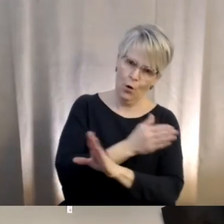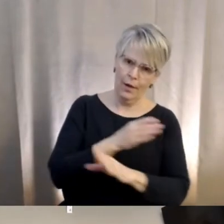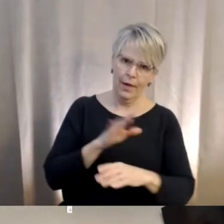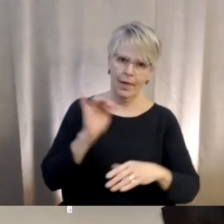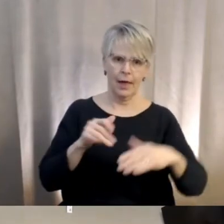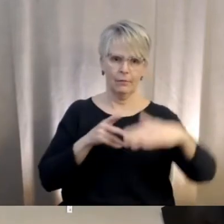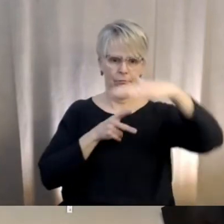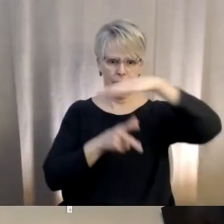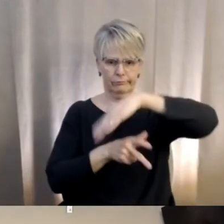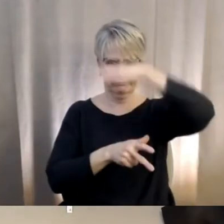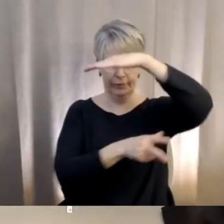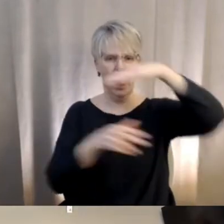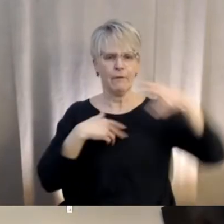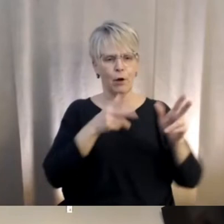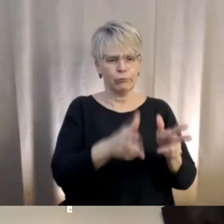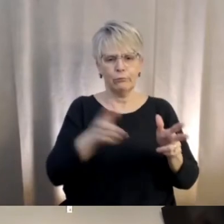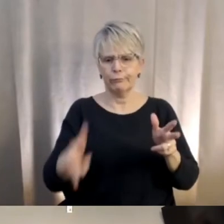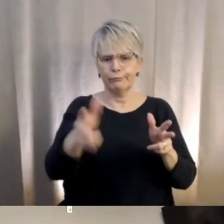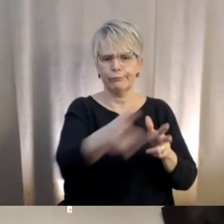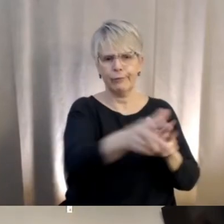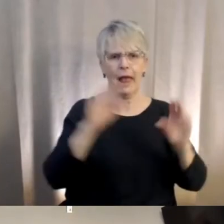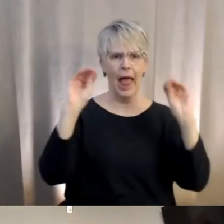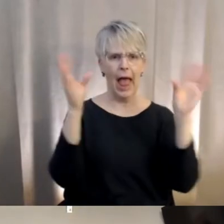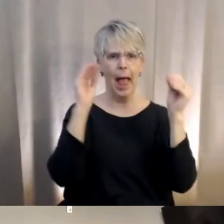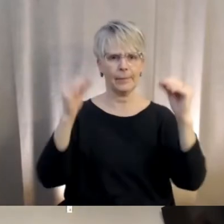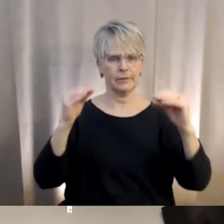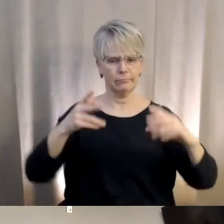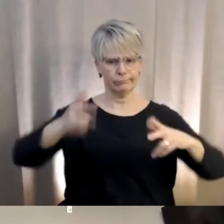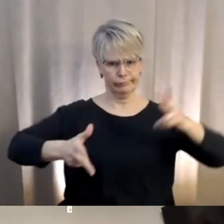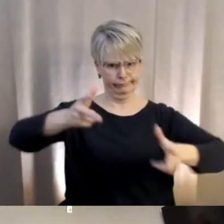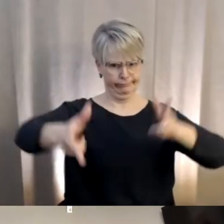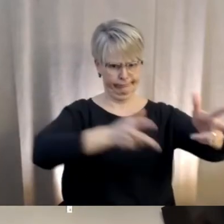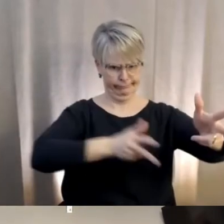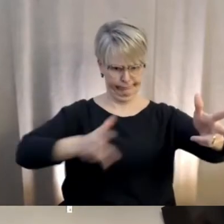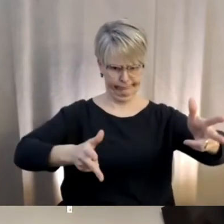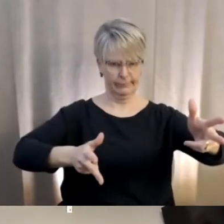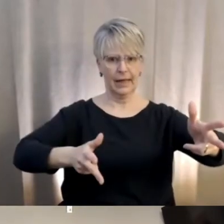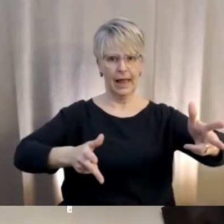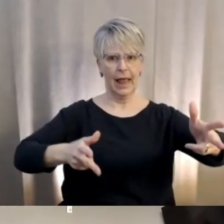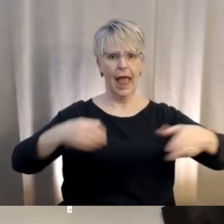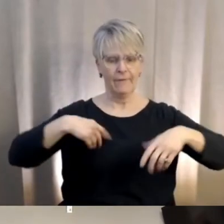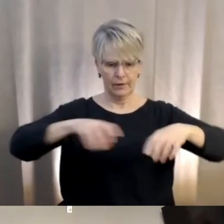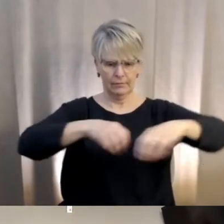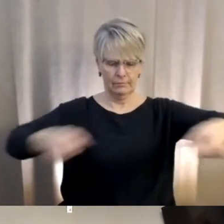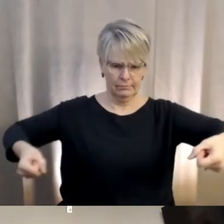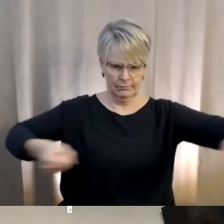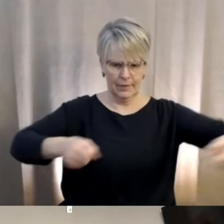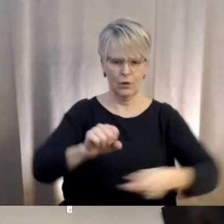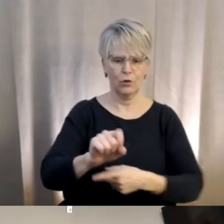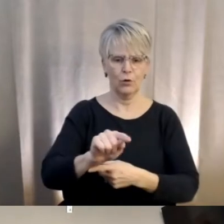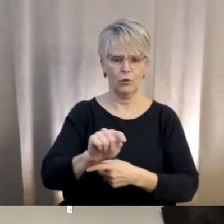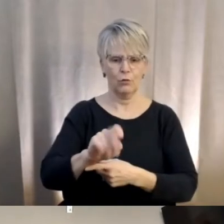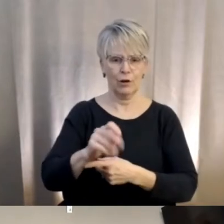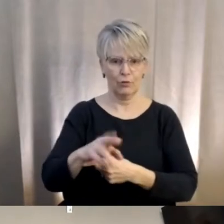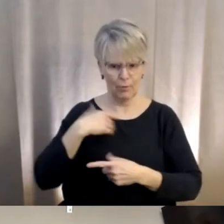garage with a handful of ambulances around. And there's a stretcher out there, and I'm trying to get her to go onto